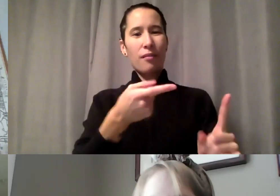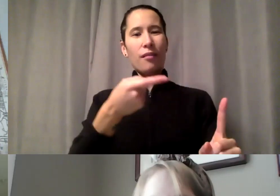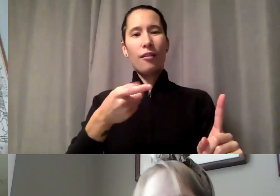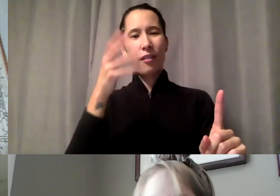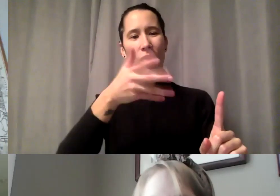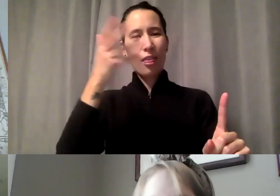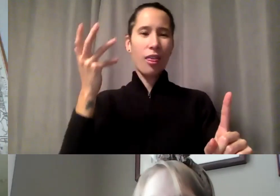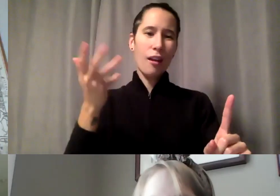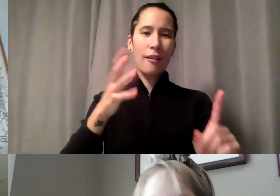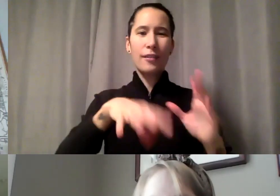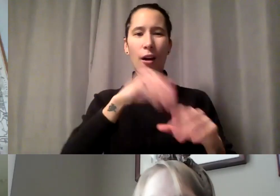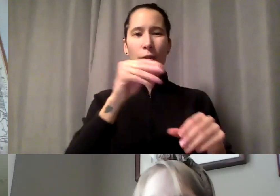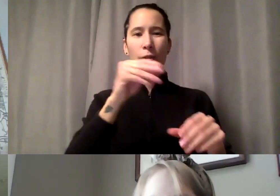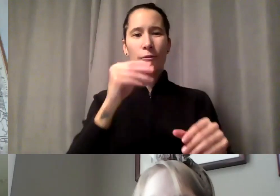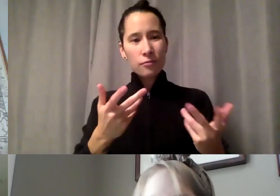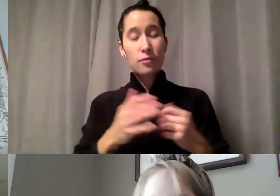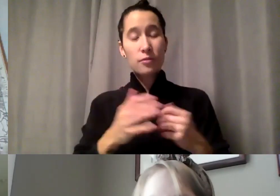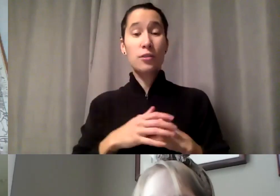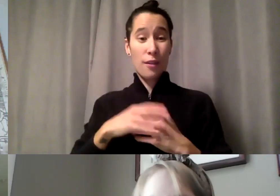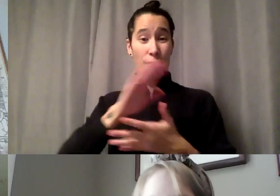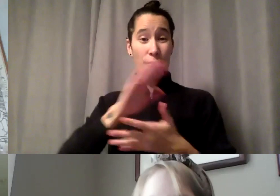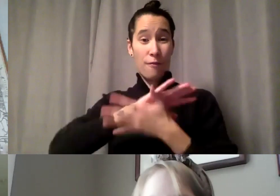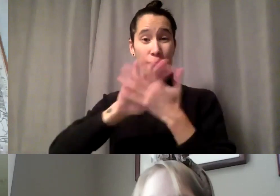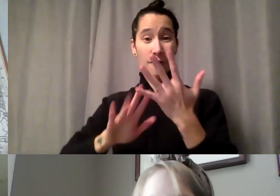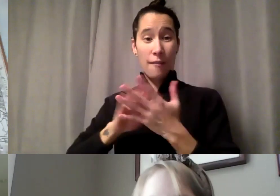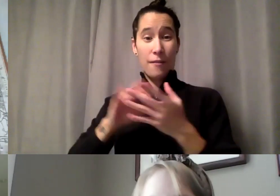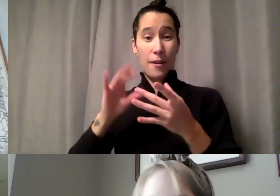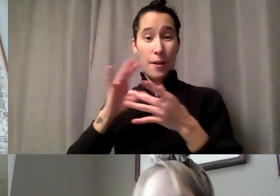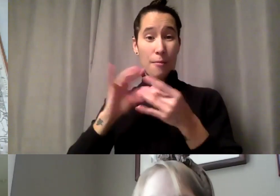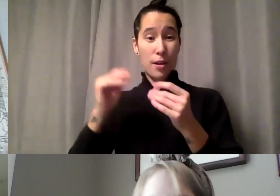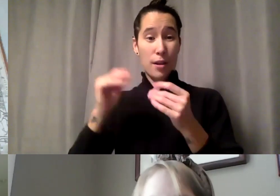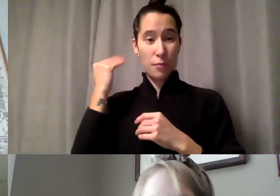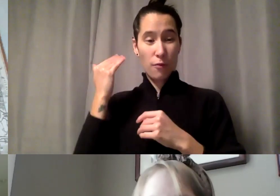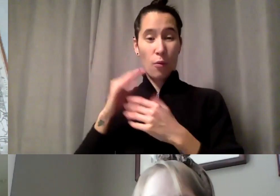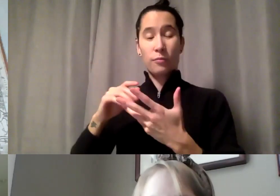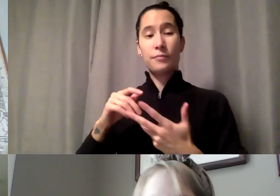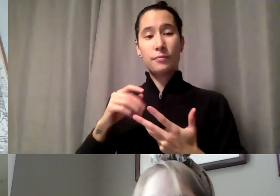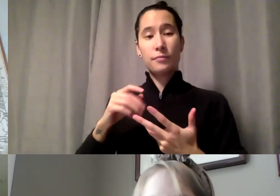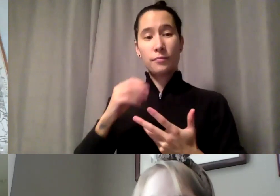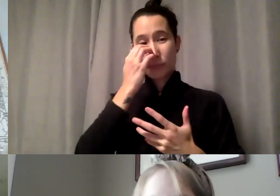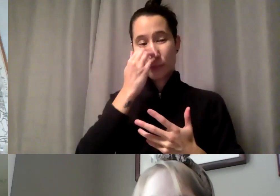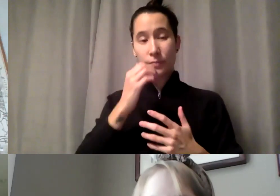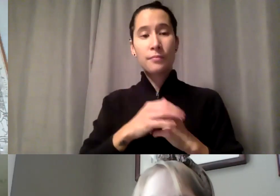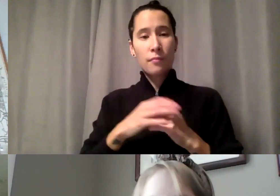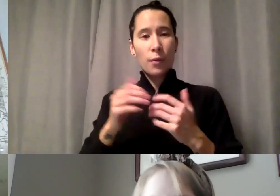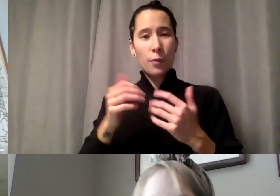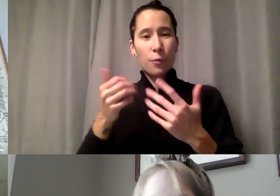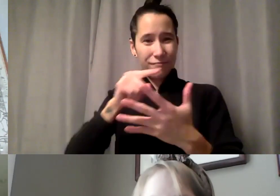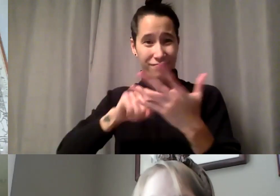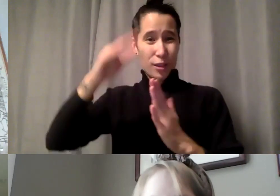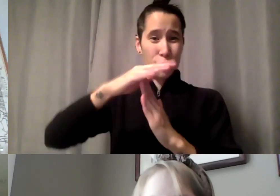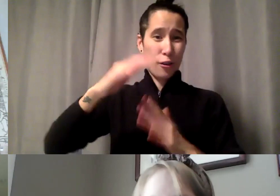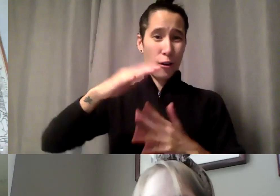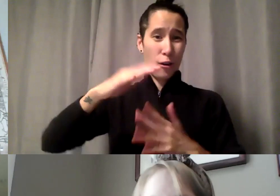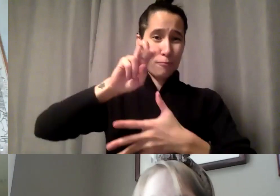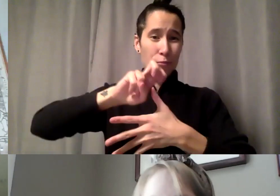to the forefront. The 5 that I've mentioned on this call are the ones that we're trying to solve for. Is the